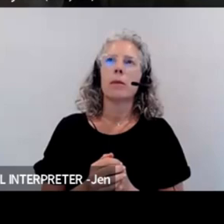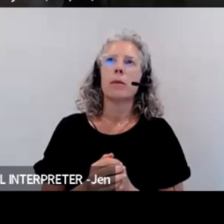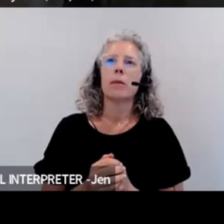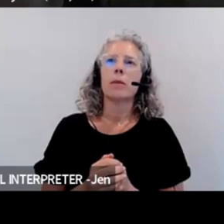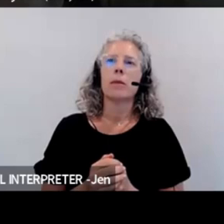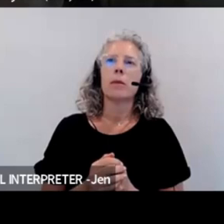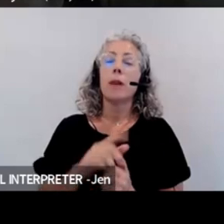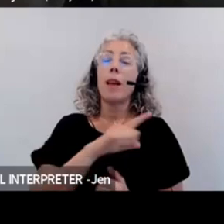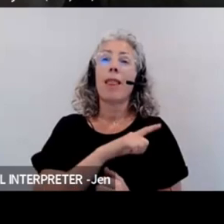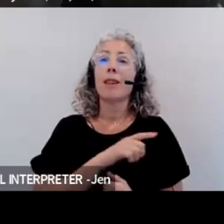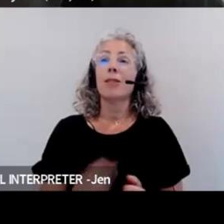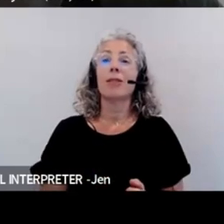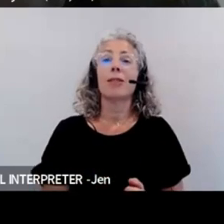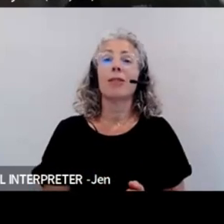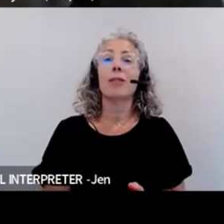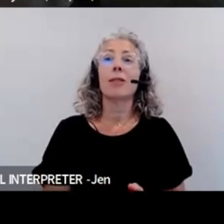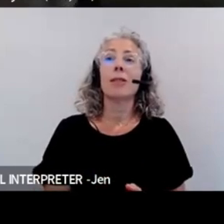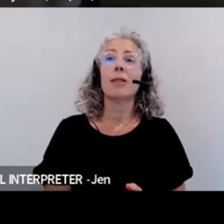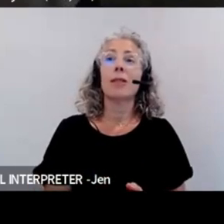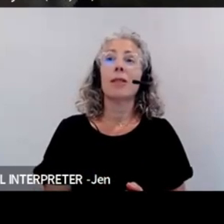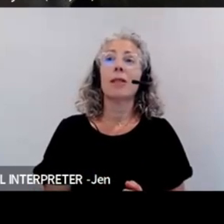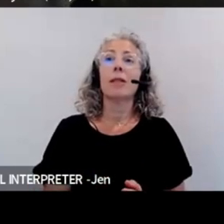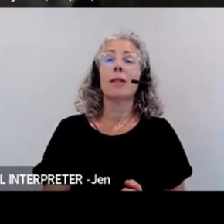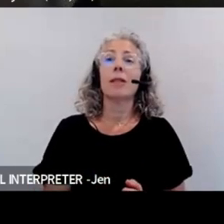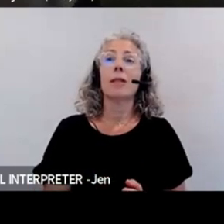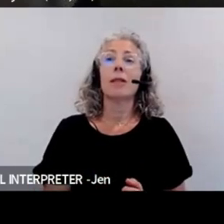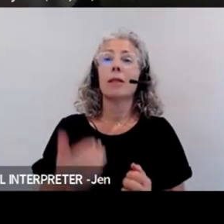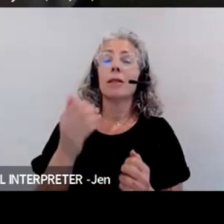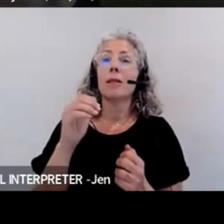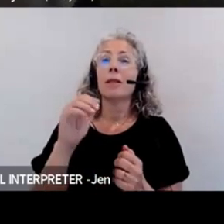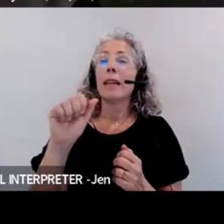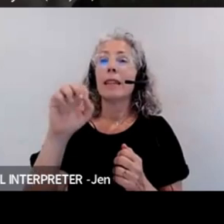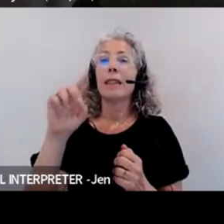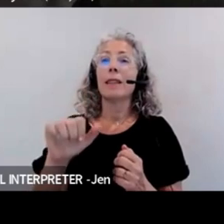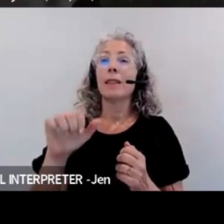Andy, Lionel, Ebony, any parting calls to action?